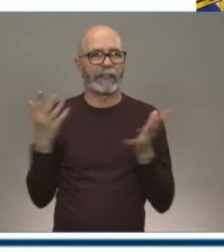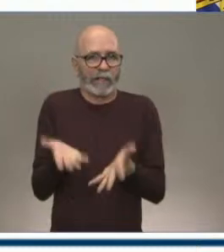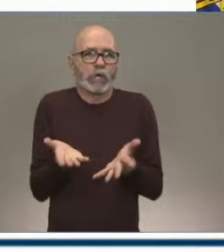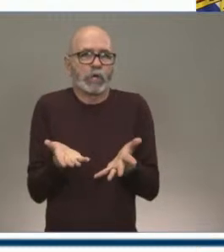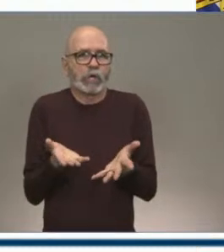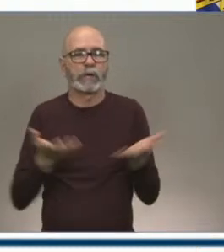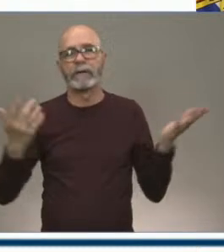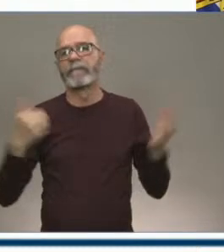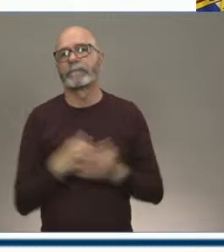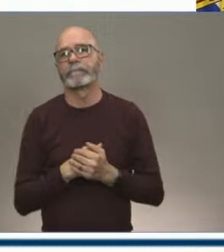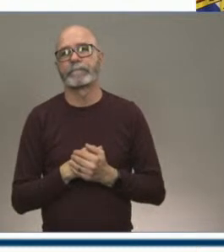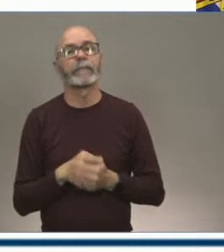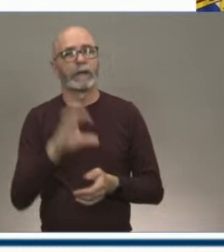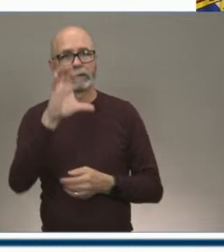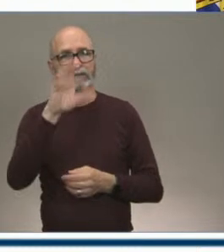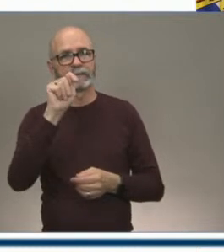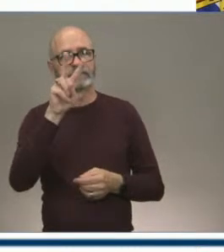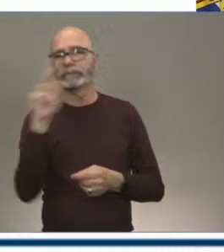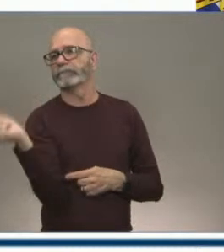Belleville.